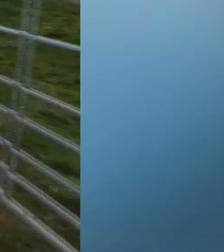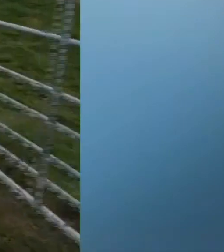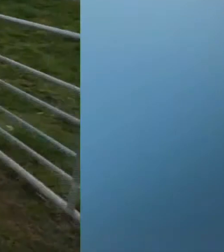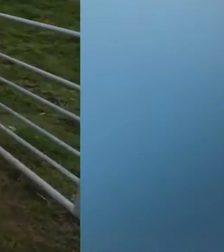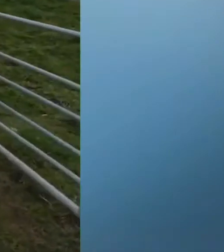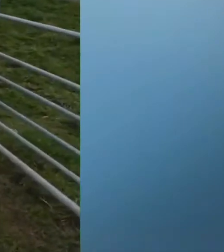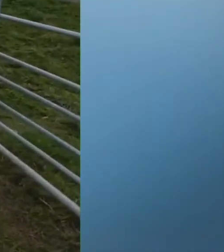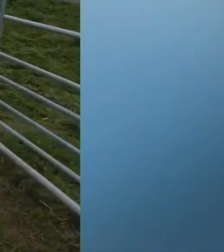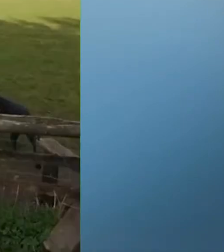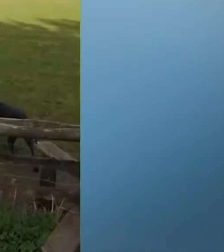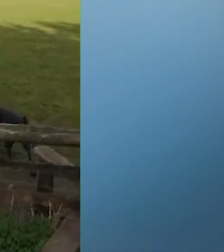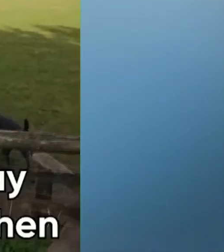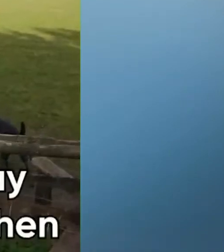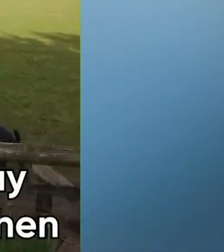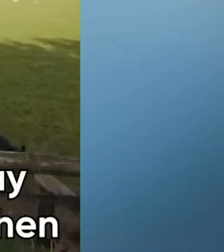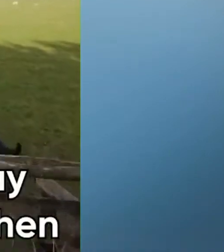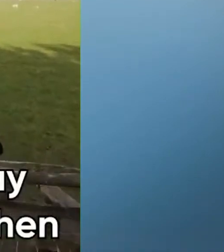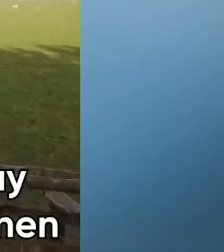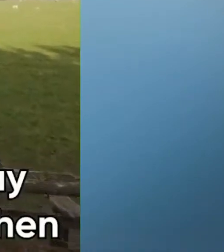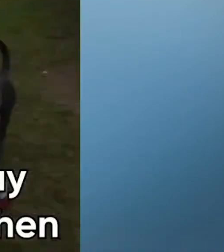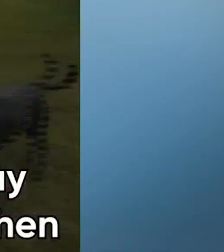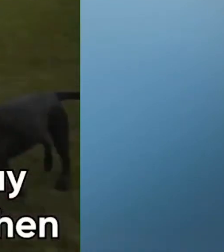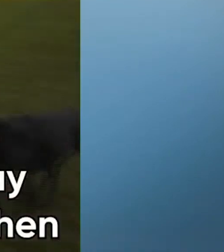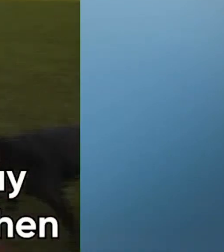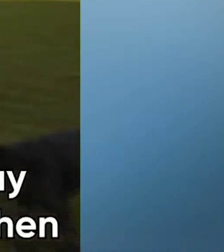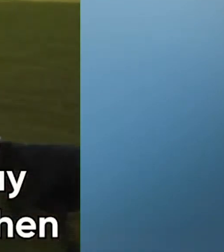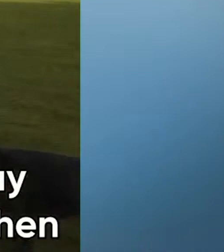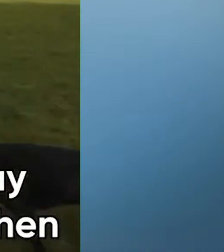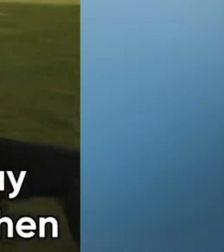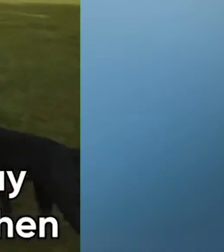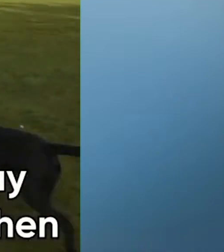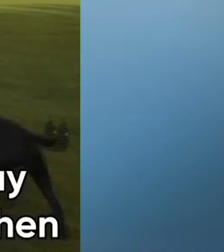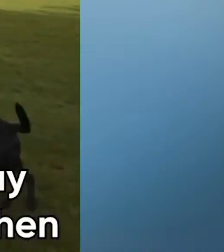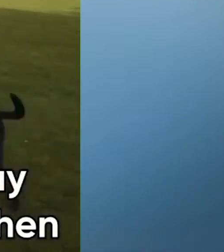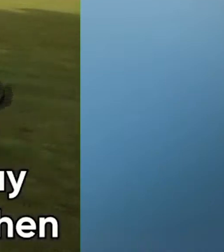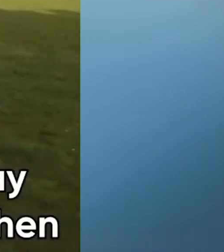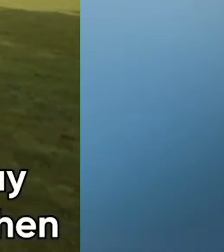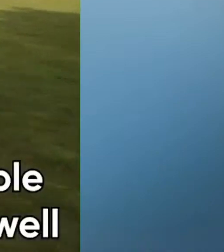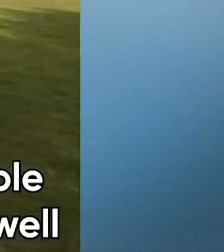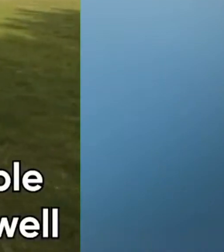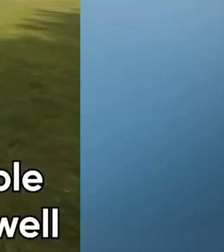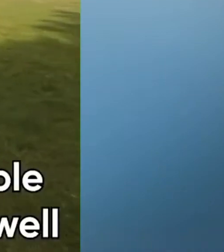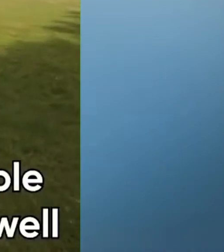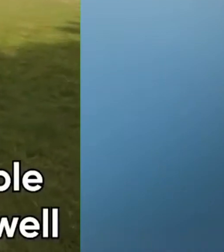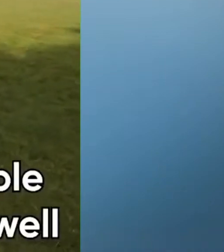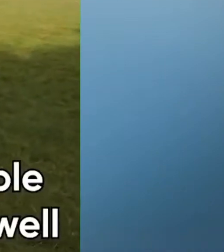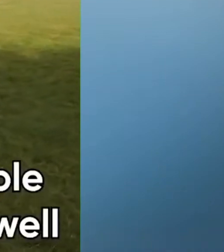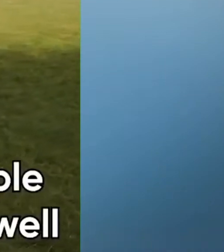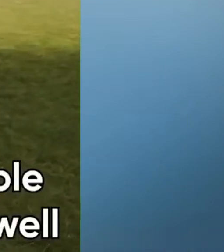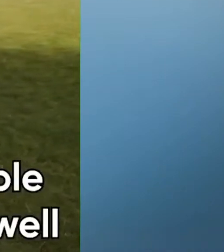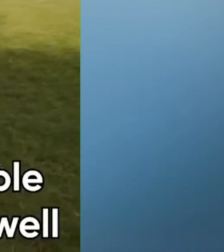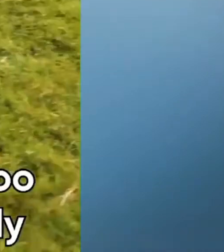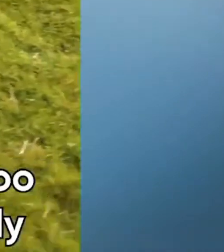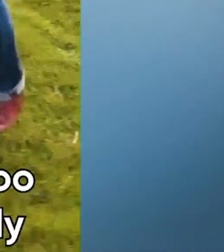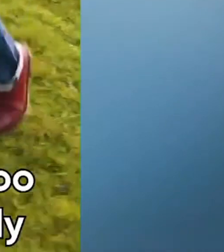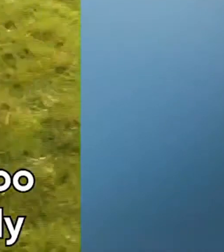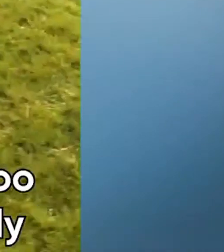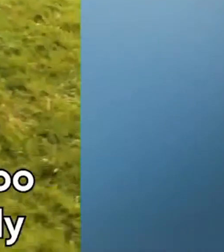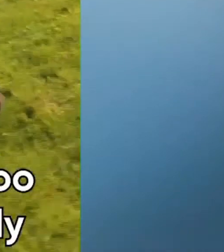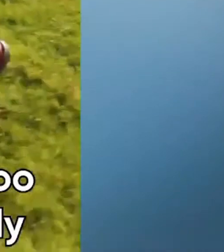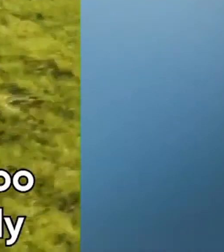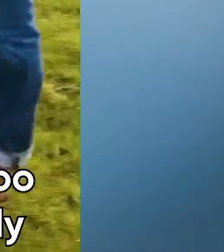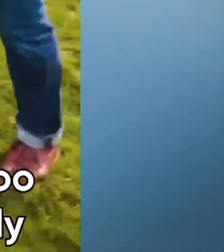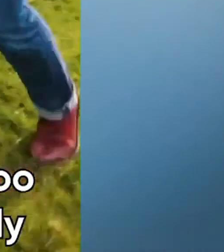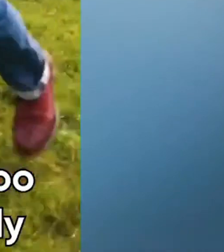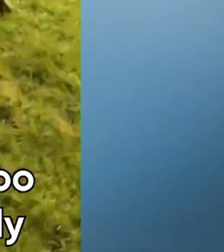well, that's not very much, you know. Or we alternatively, we say sheep attacks, and then perhaps I think people are inclined to think, well, no, actually my